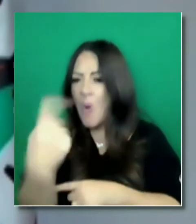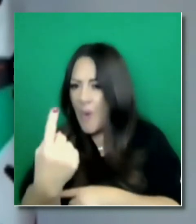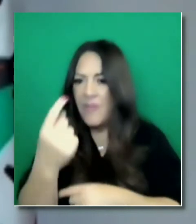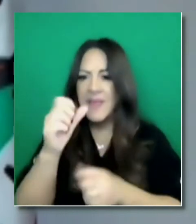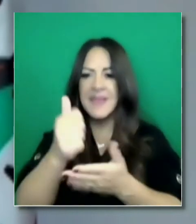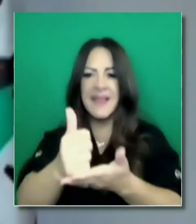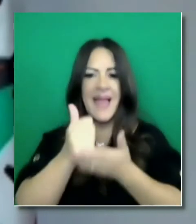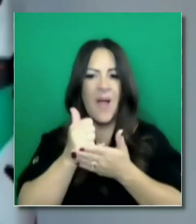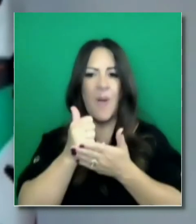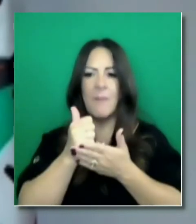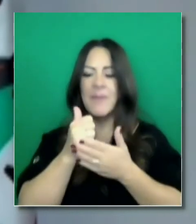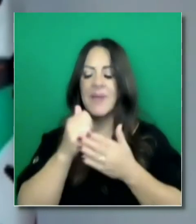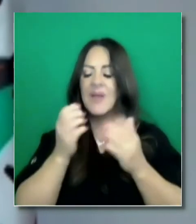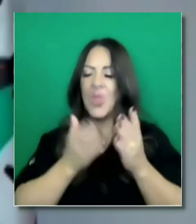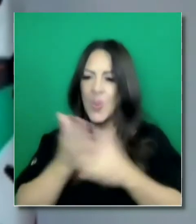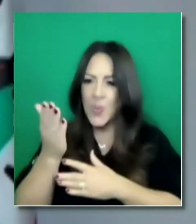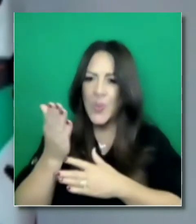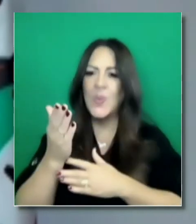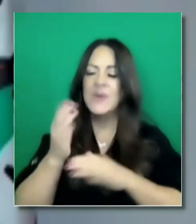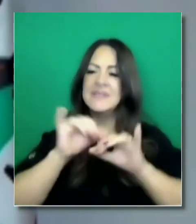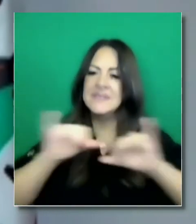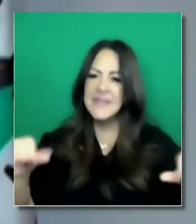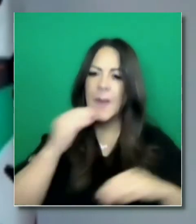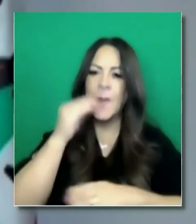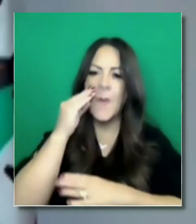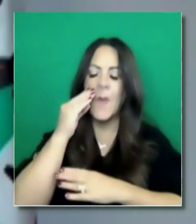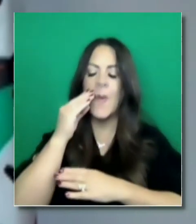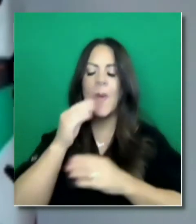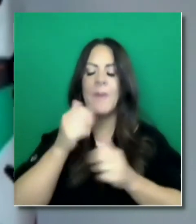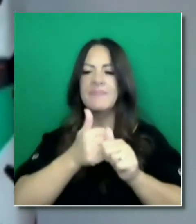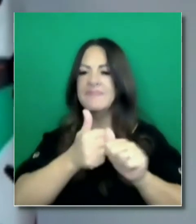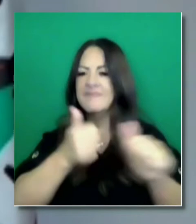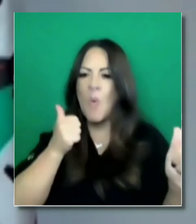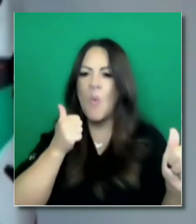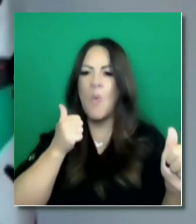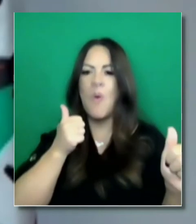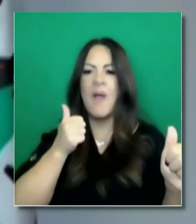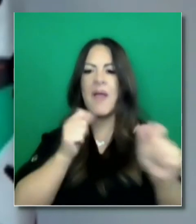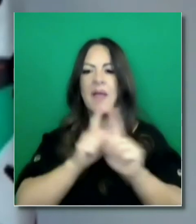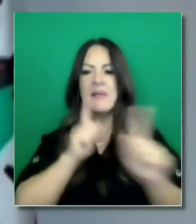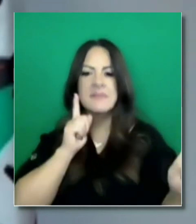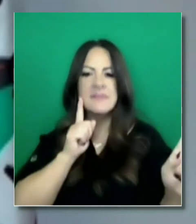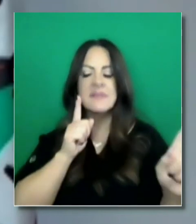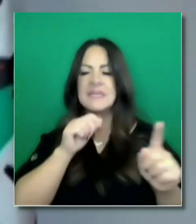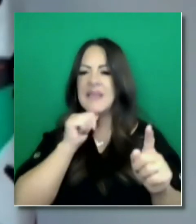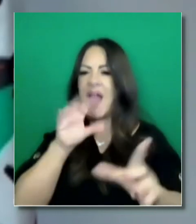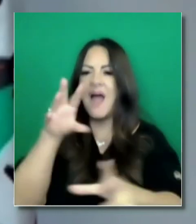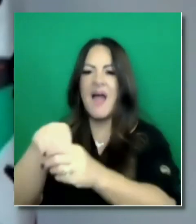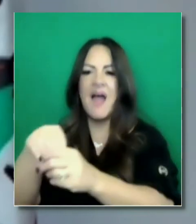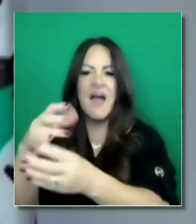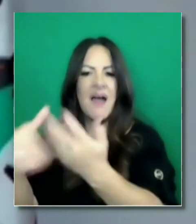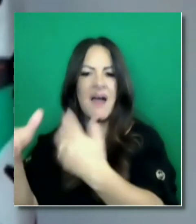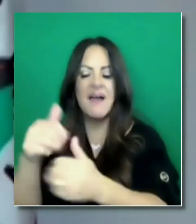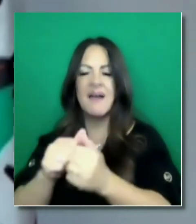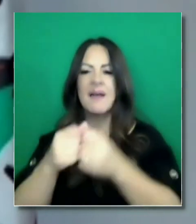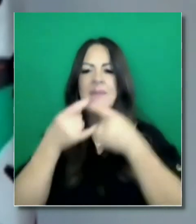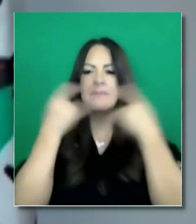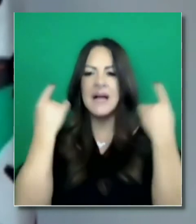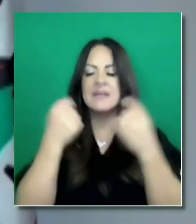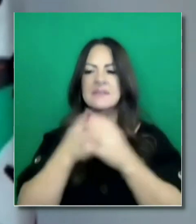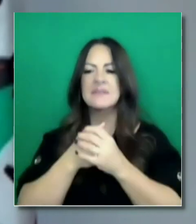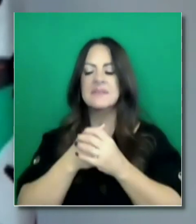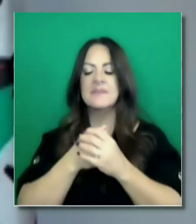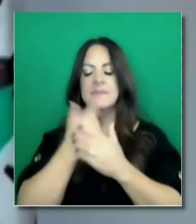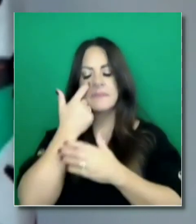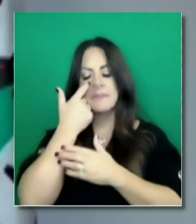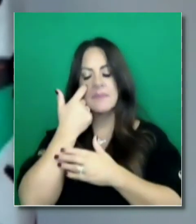downward or flattening, not even a decrease downward, just a flattening of the upward trends that help us